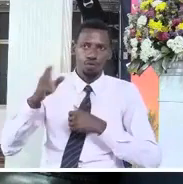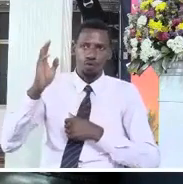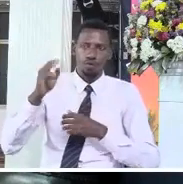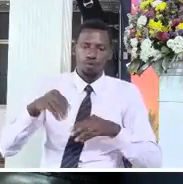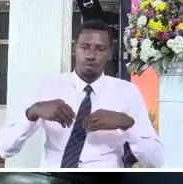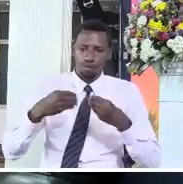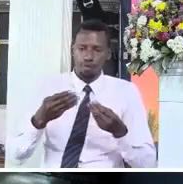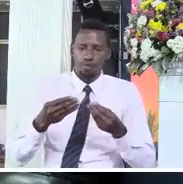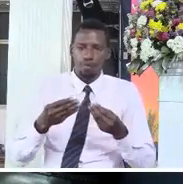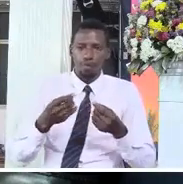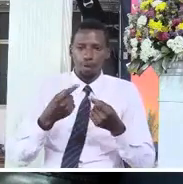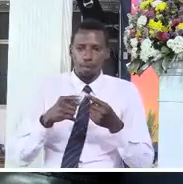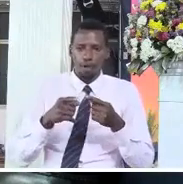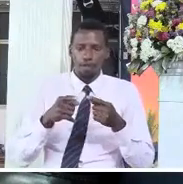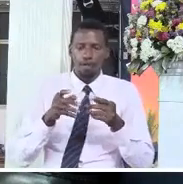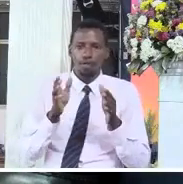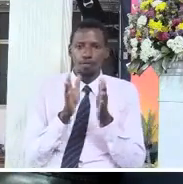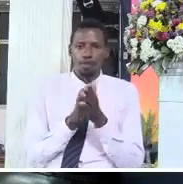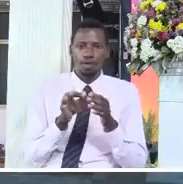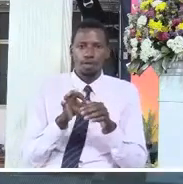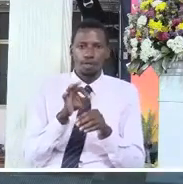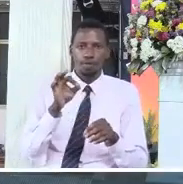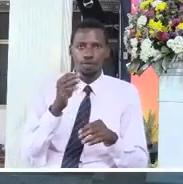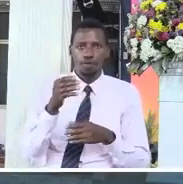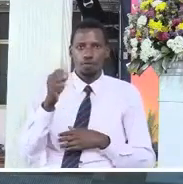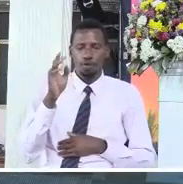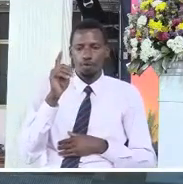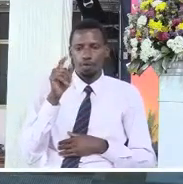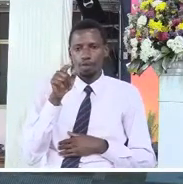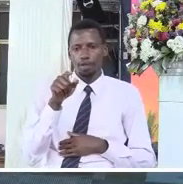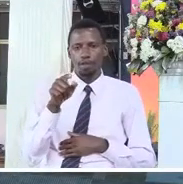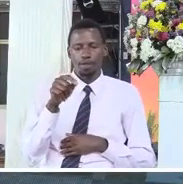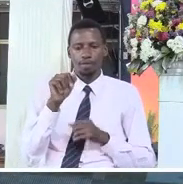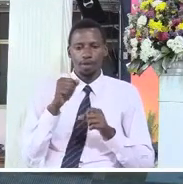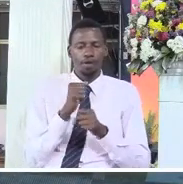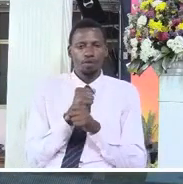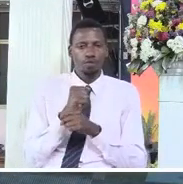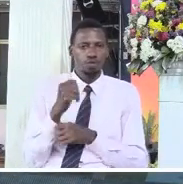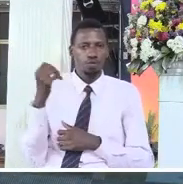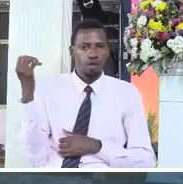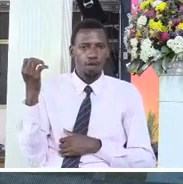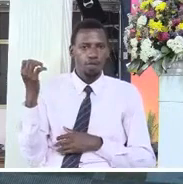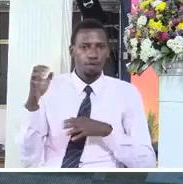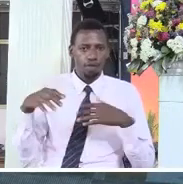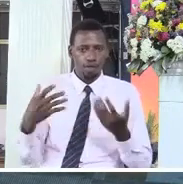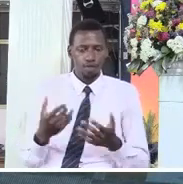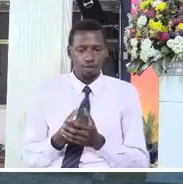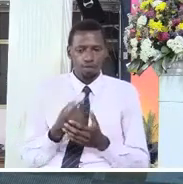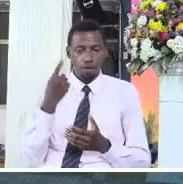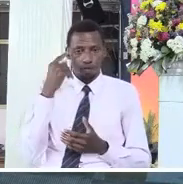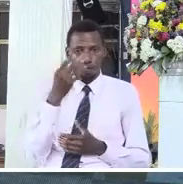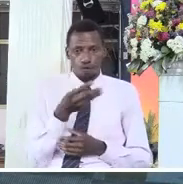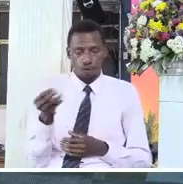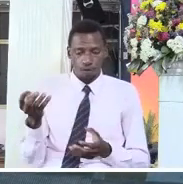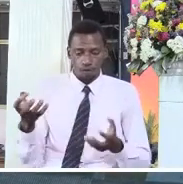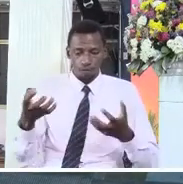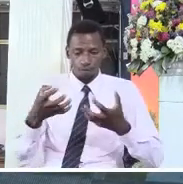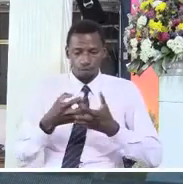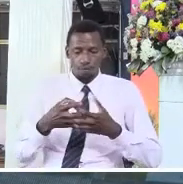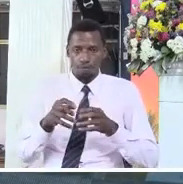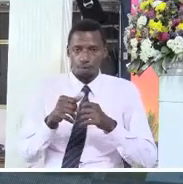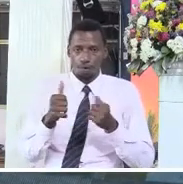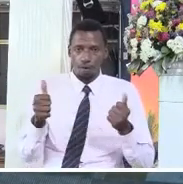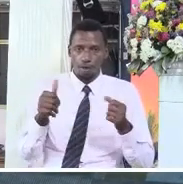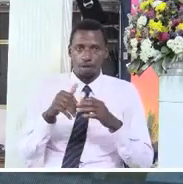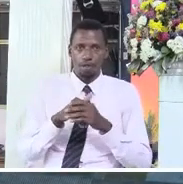down in the spirit of God, how it can carry out evangelism. So for them to be integrated effectively in our local